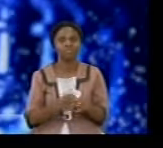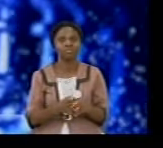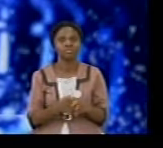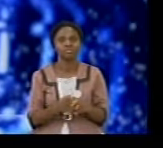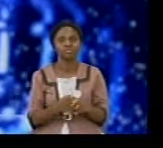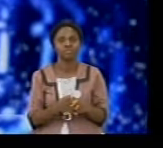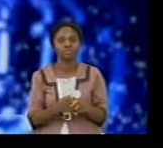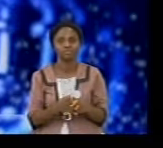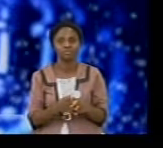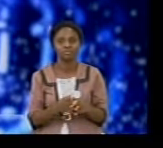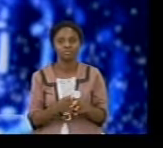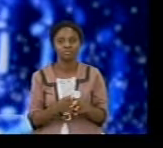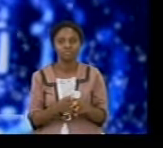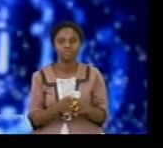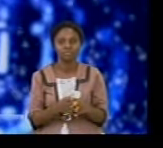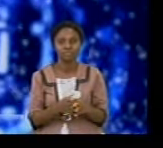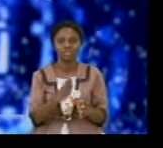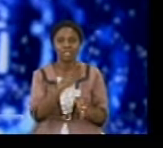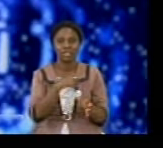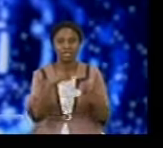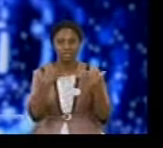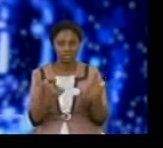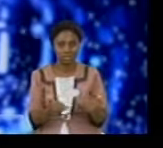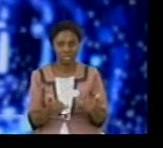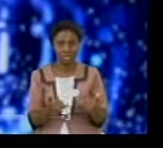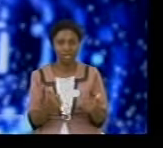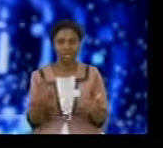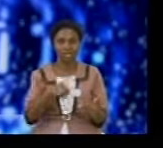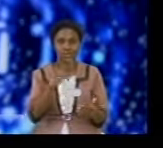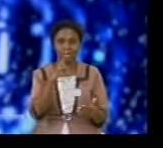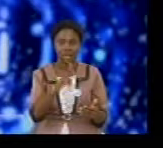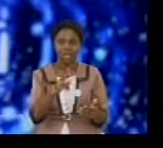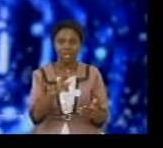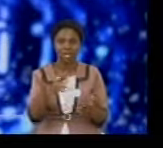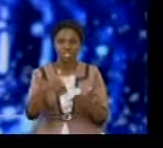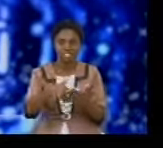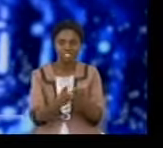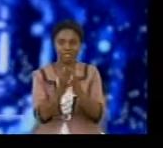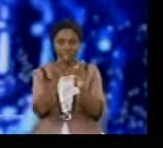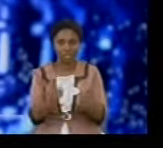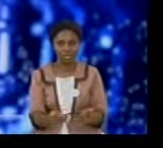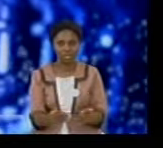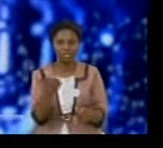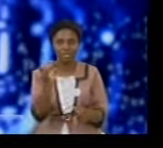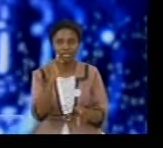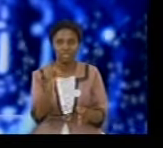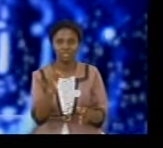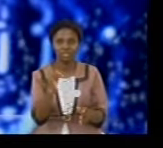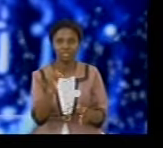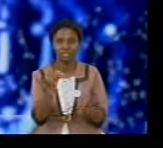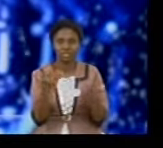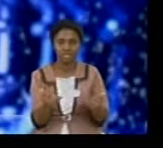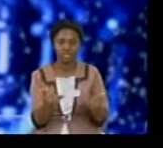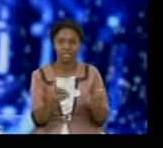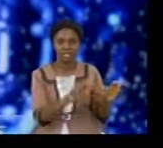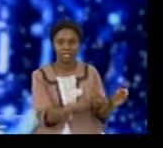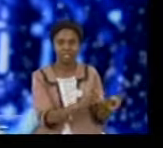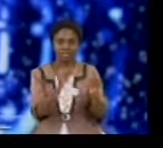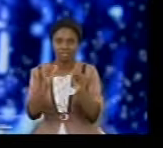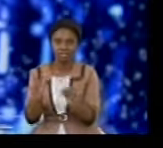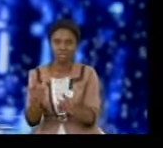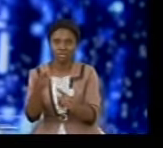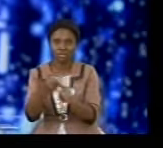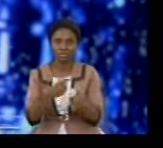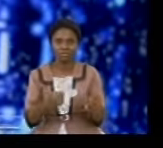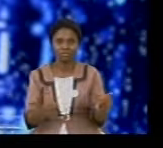And there is now a regeneration. There is now a transfer from the power of darkness into the kingdom of God's dear Son, which